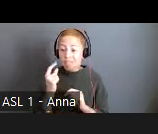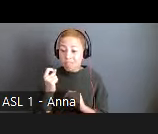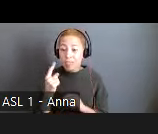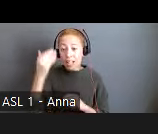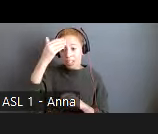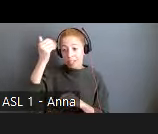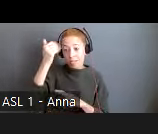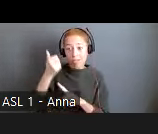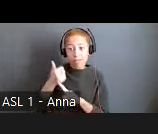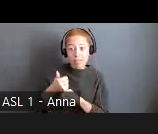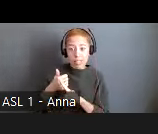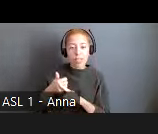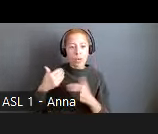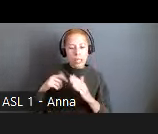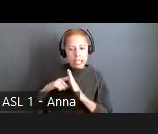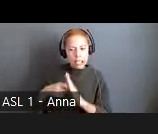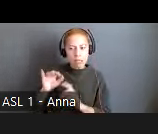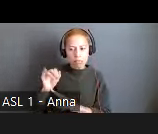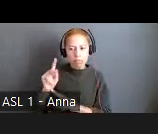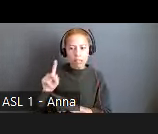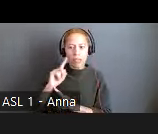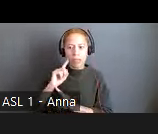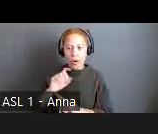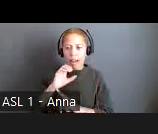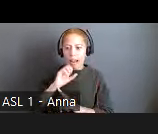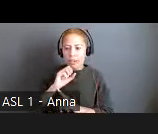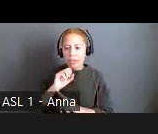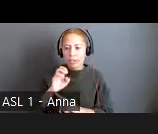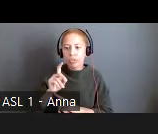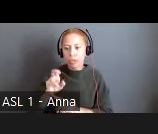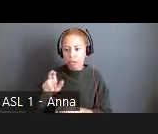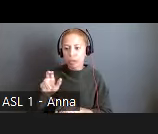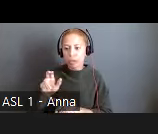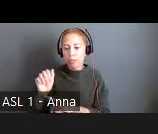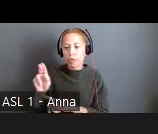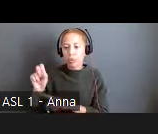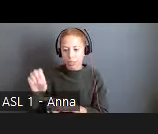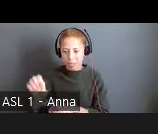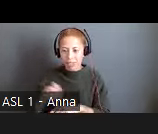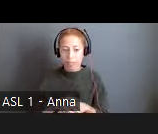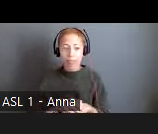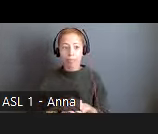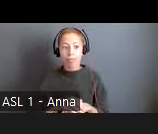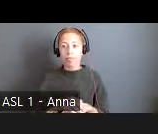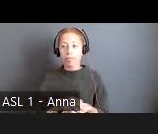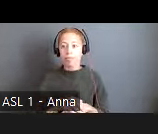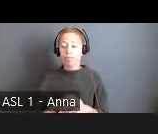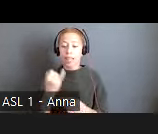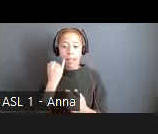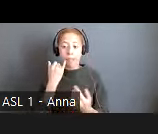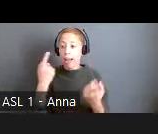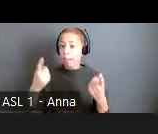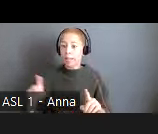abuse prevention and elder abuse in particular. We know that in disasters, people with cognitive